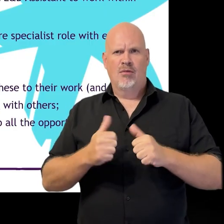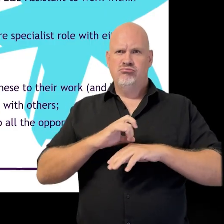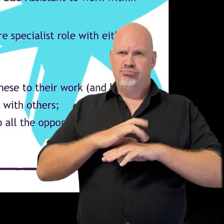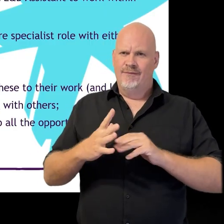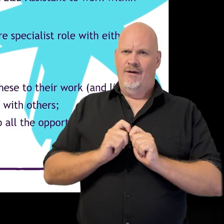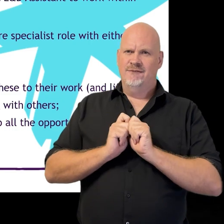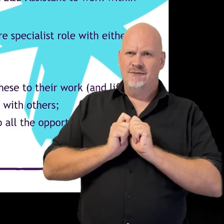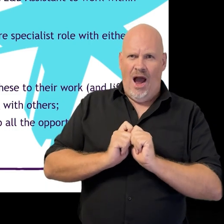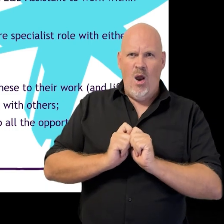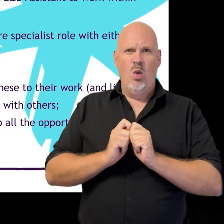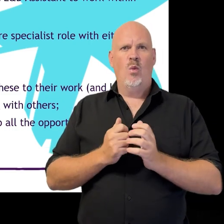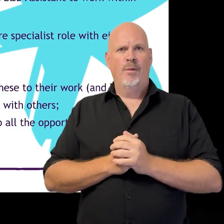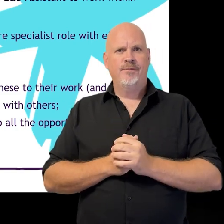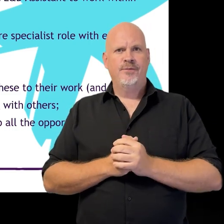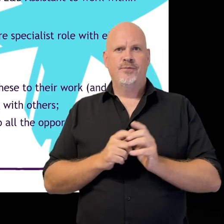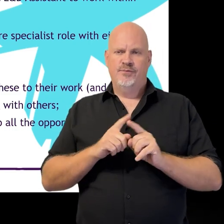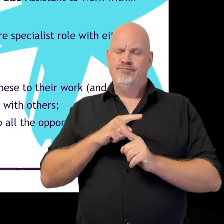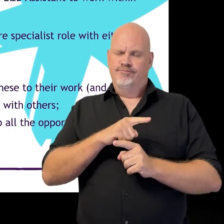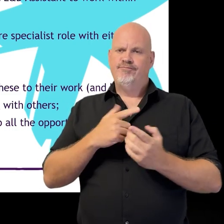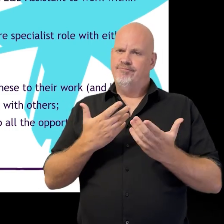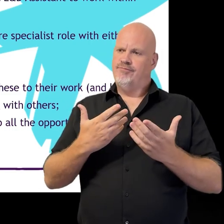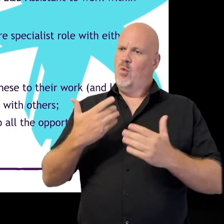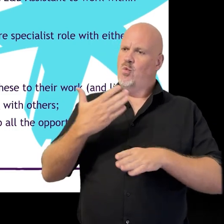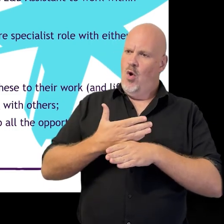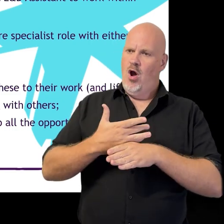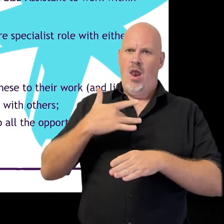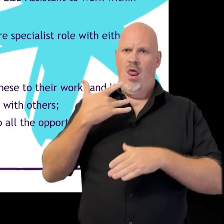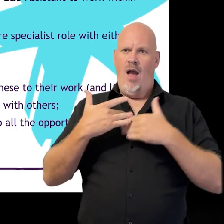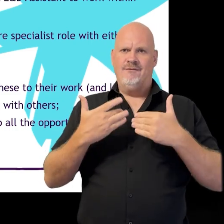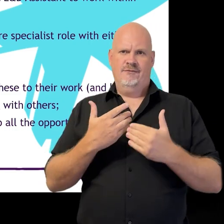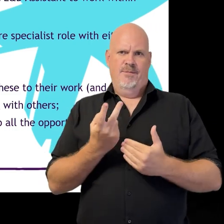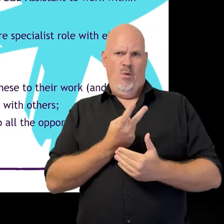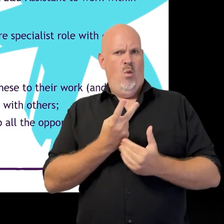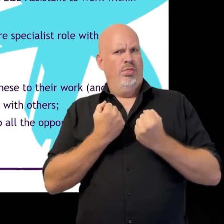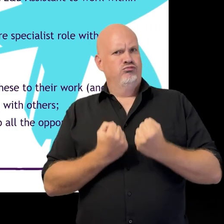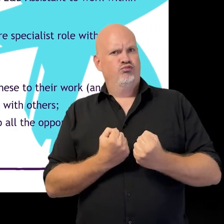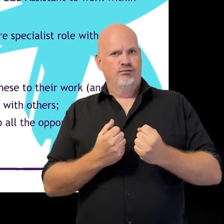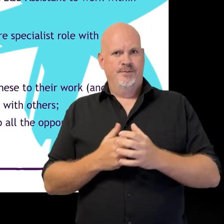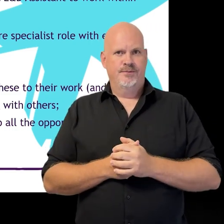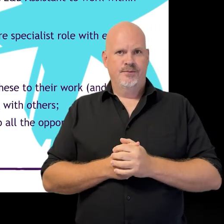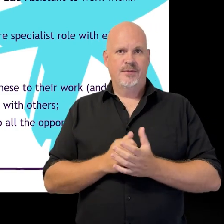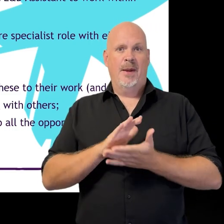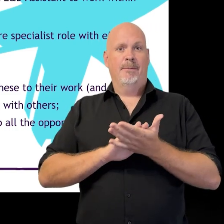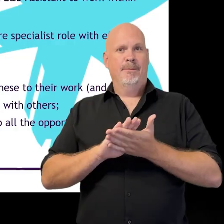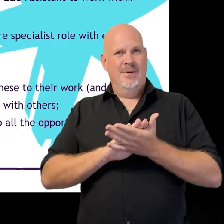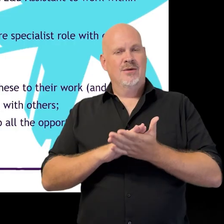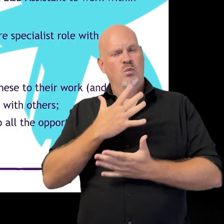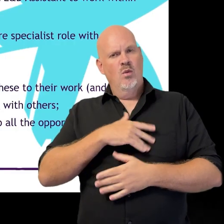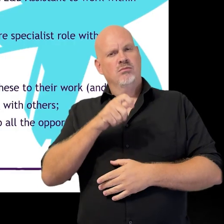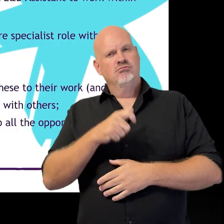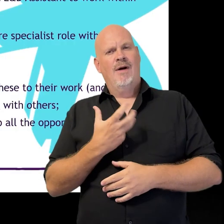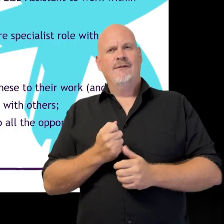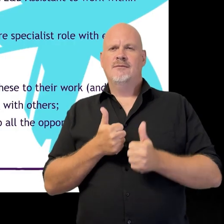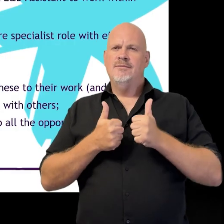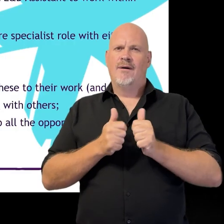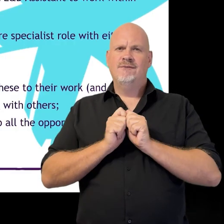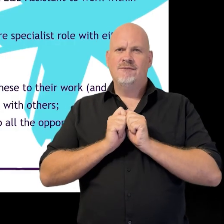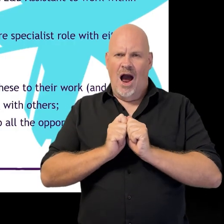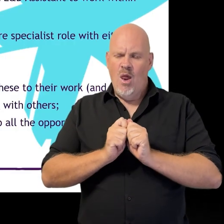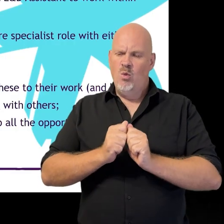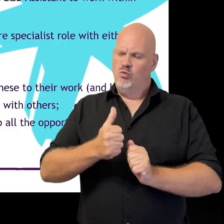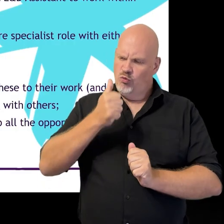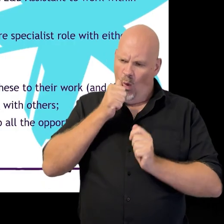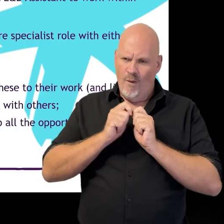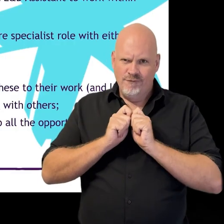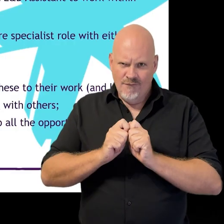made to an organisation called Nuvascare Limited. And Nuvascare are a provider of